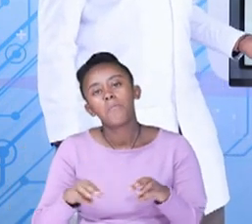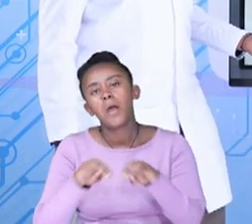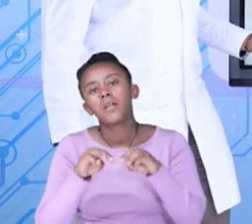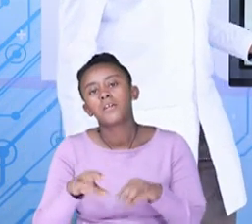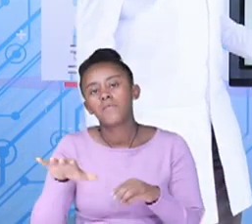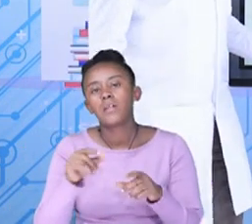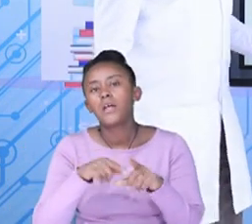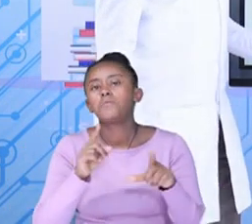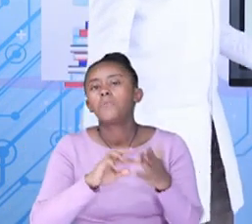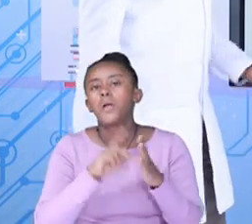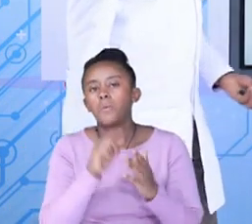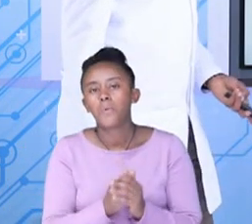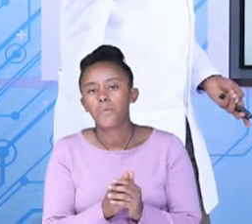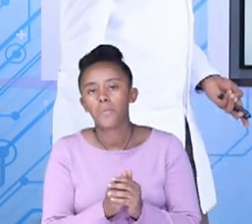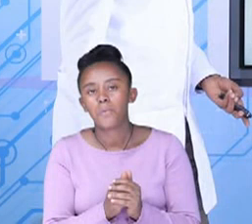mean?